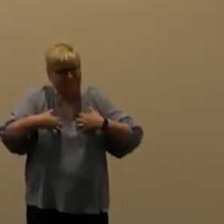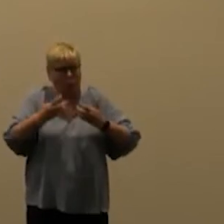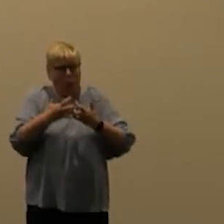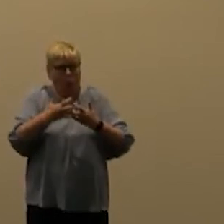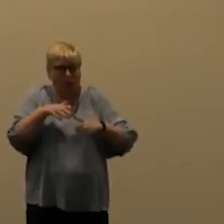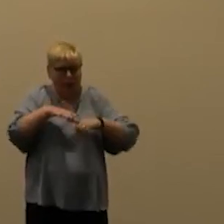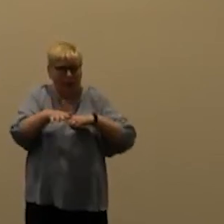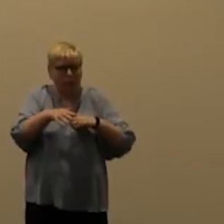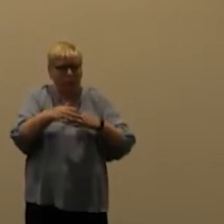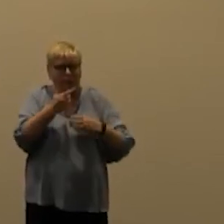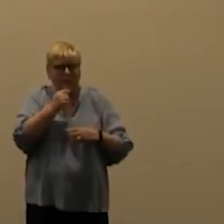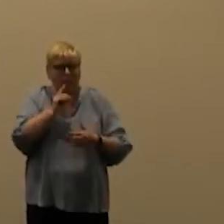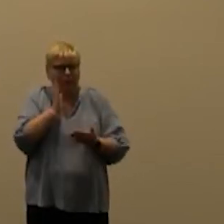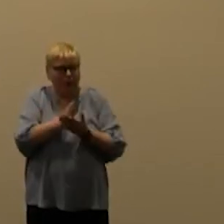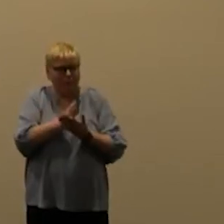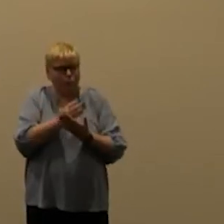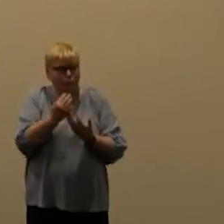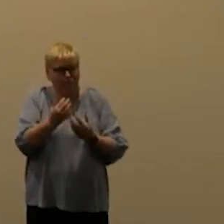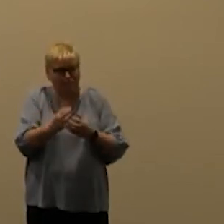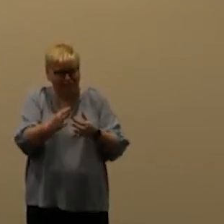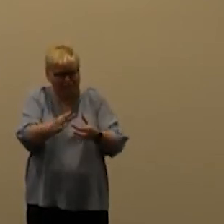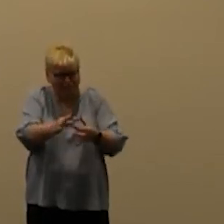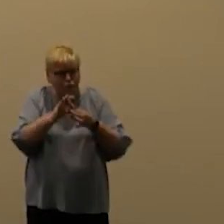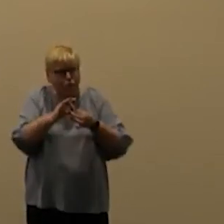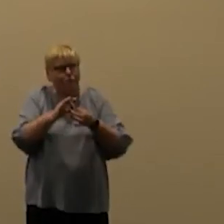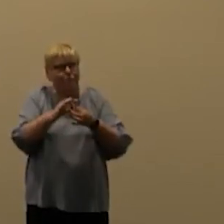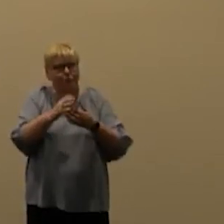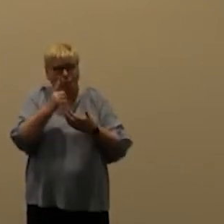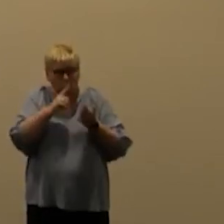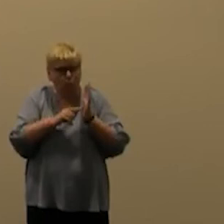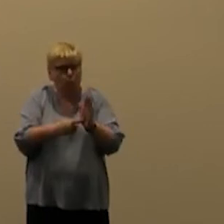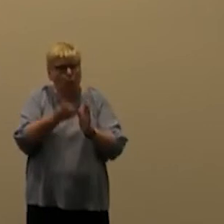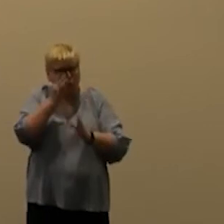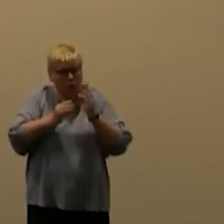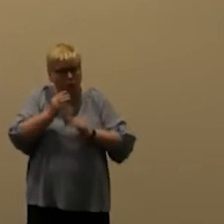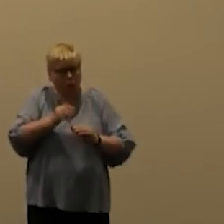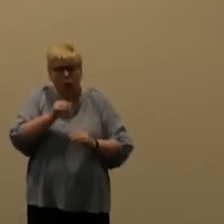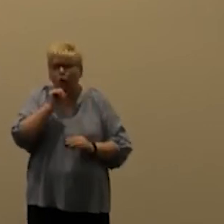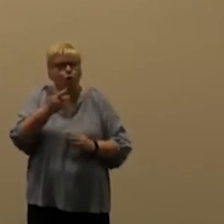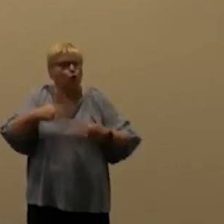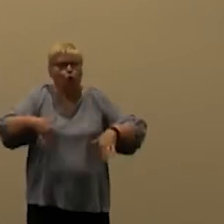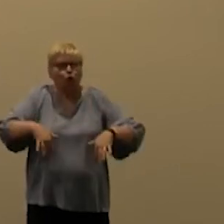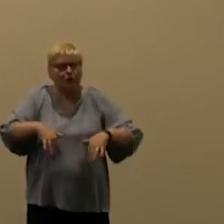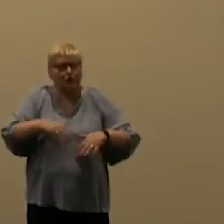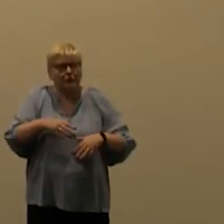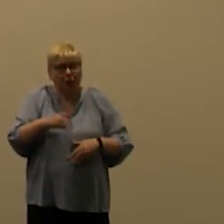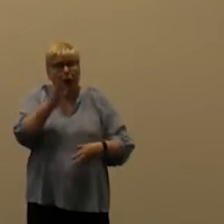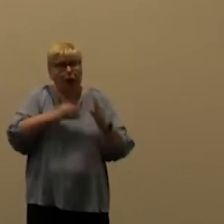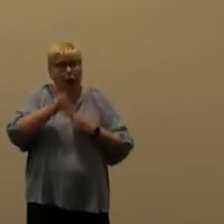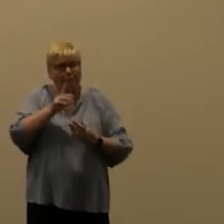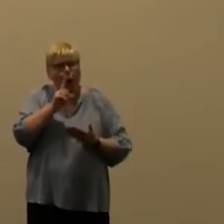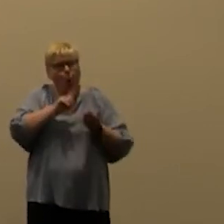how driven people are to really engage with us and show their learning, not just absorb it, but let us know that they have actually used it.